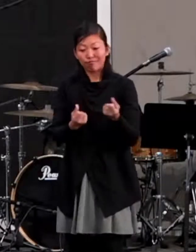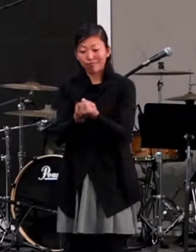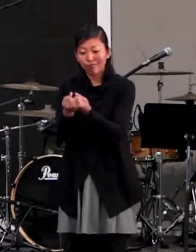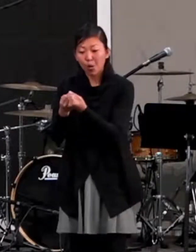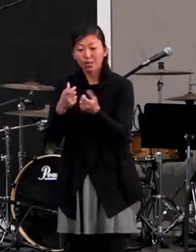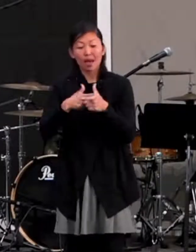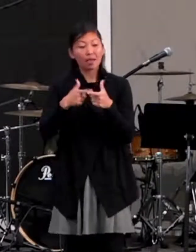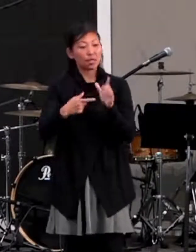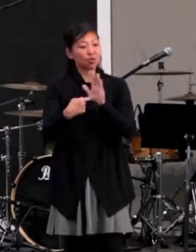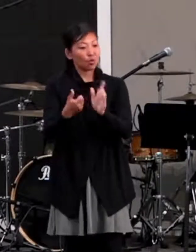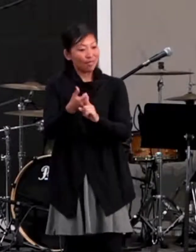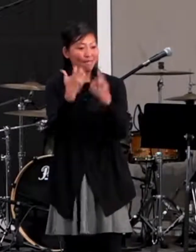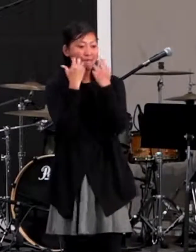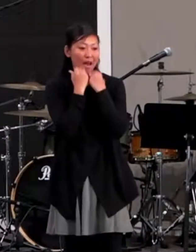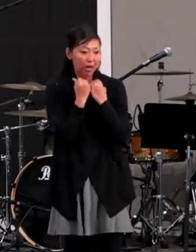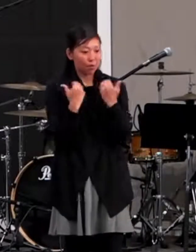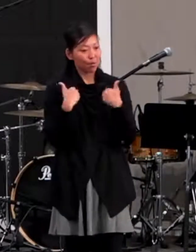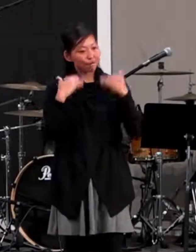there is hope.